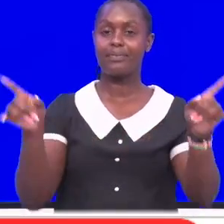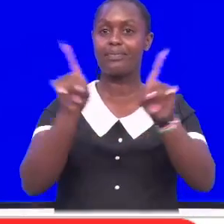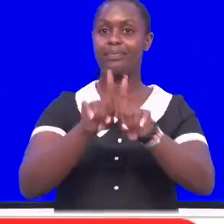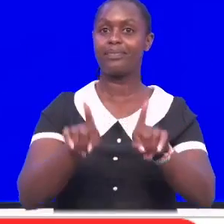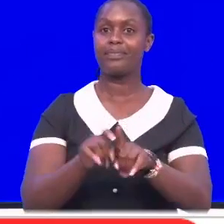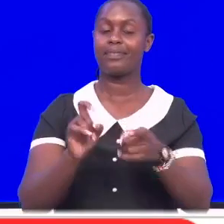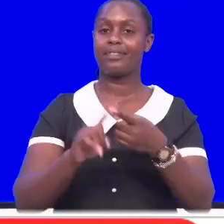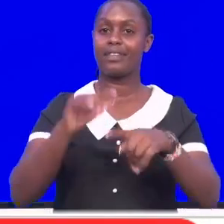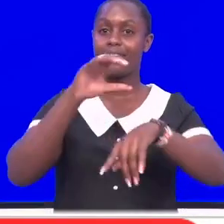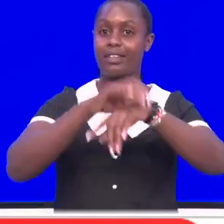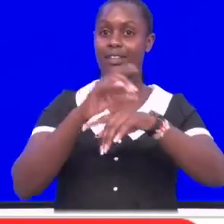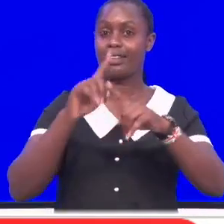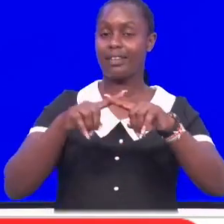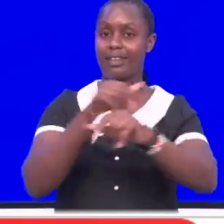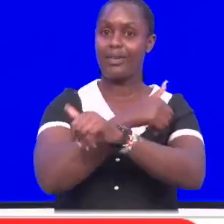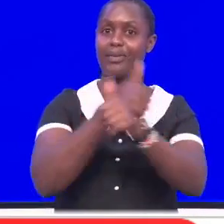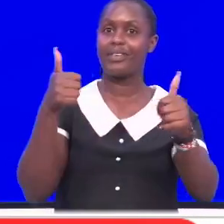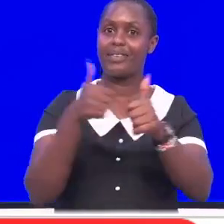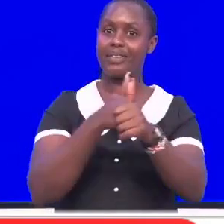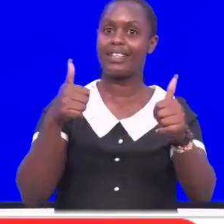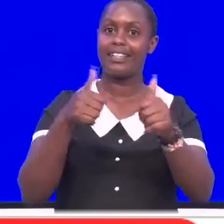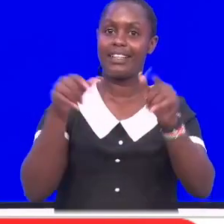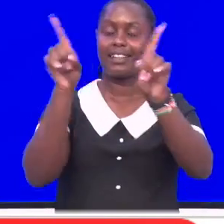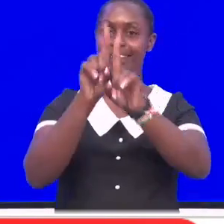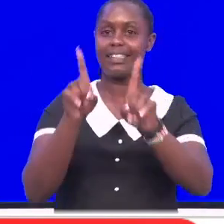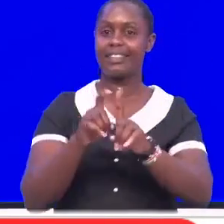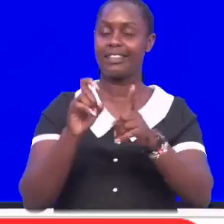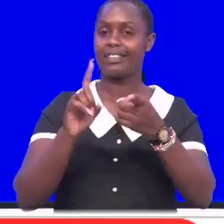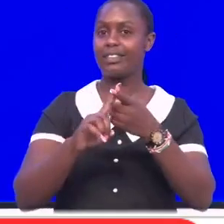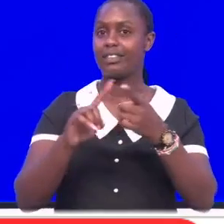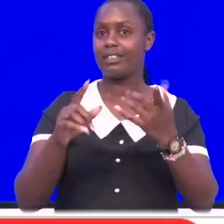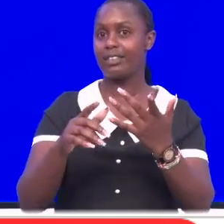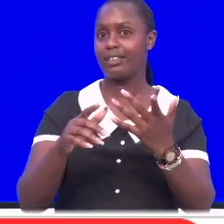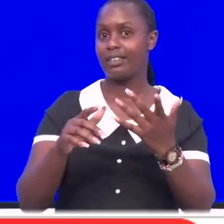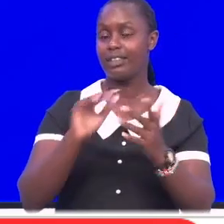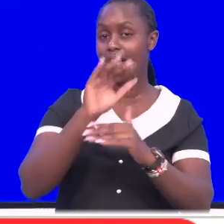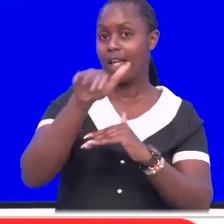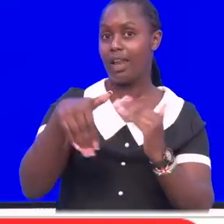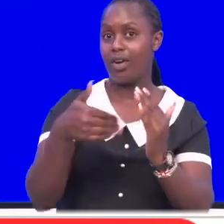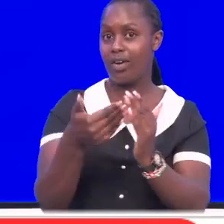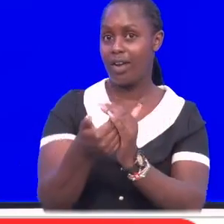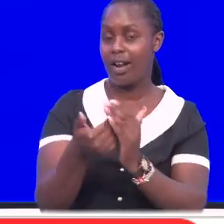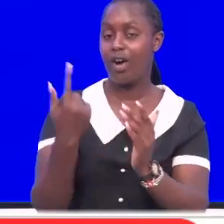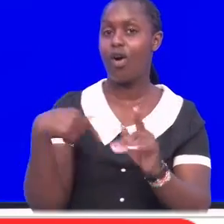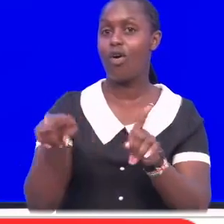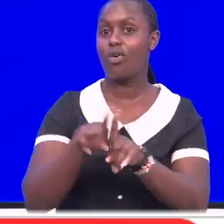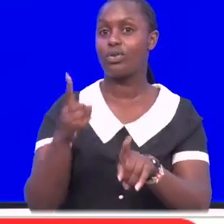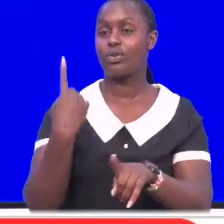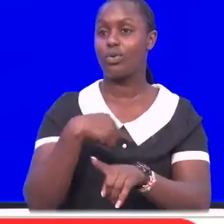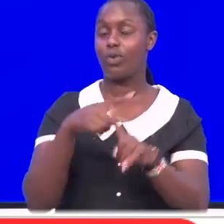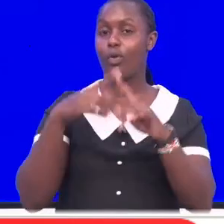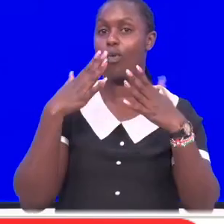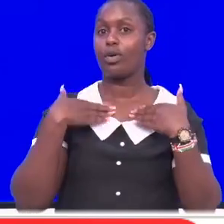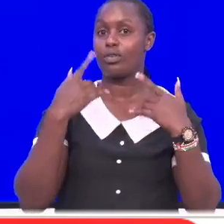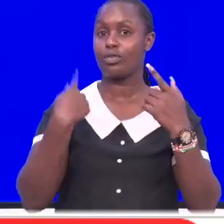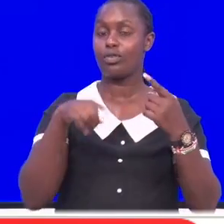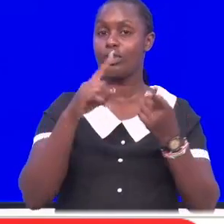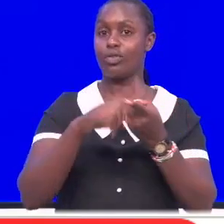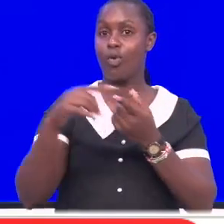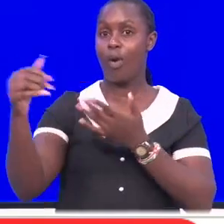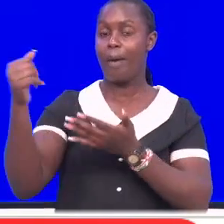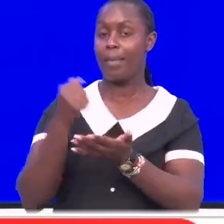inject fresh momentum in our national digital transformation strategies. We are also creating employment and